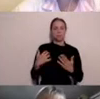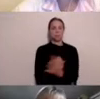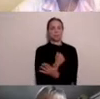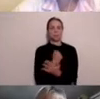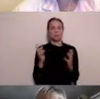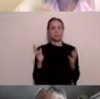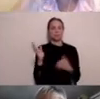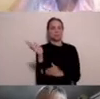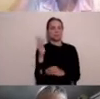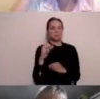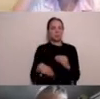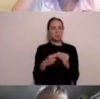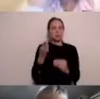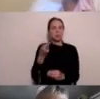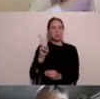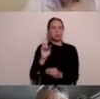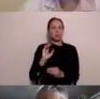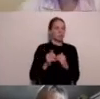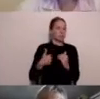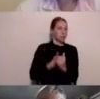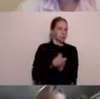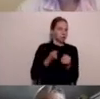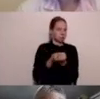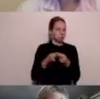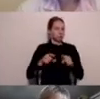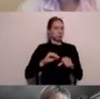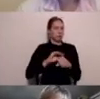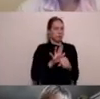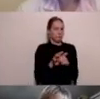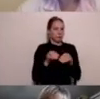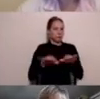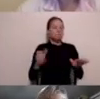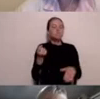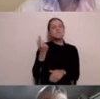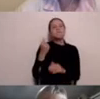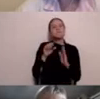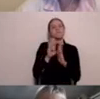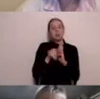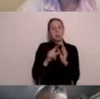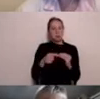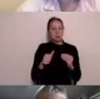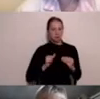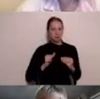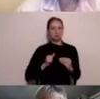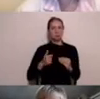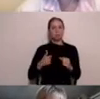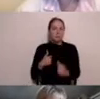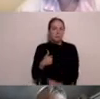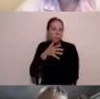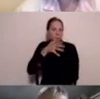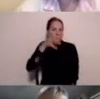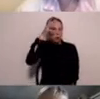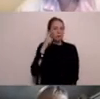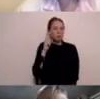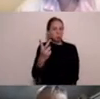and our efforts to support families during the COVID pandemic. And for a little bit of background about me, I'm first and foremost the parent of 2 adult